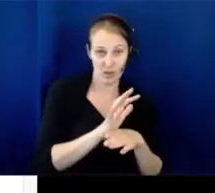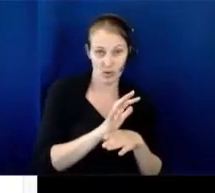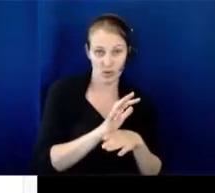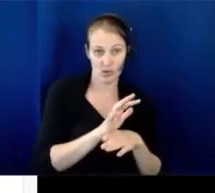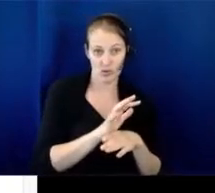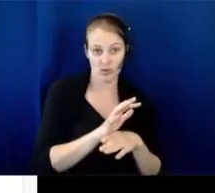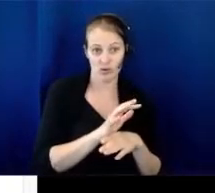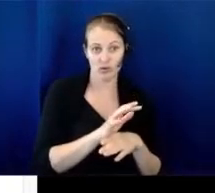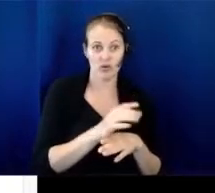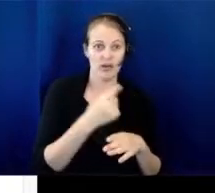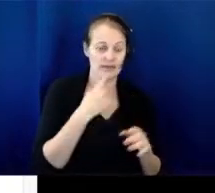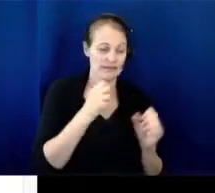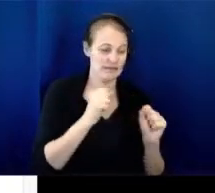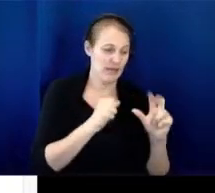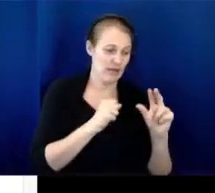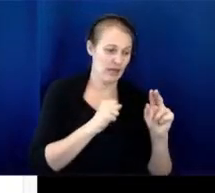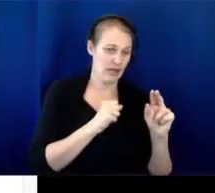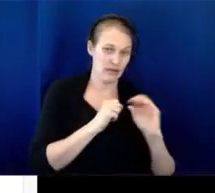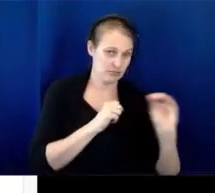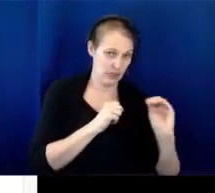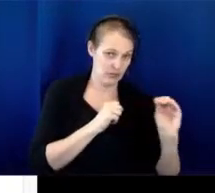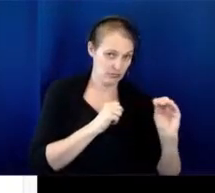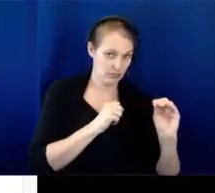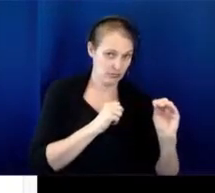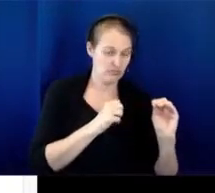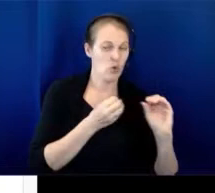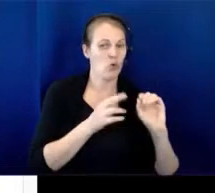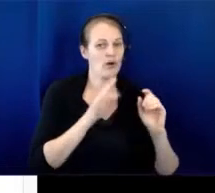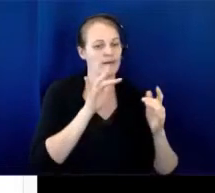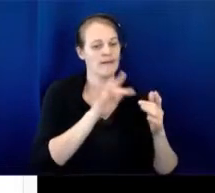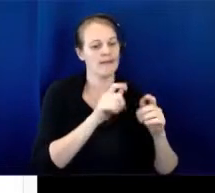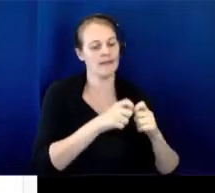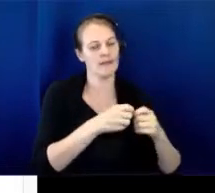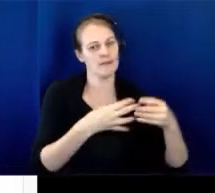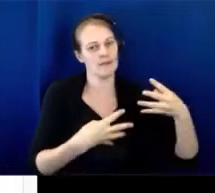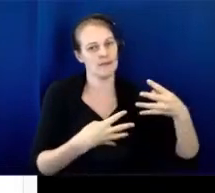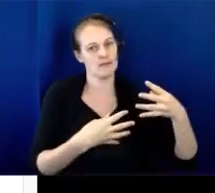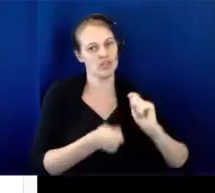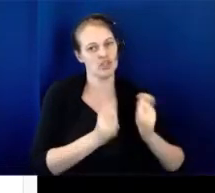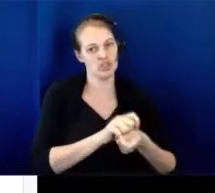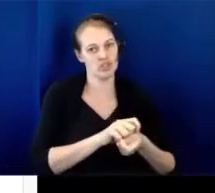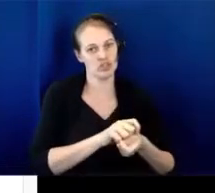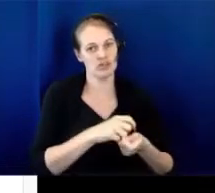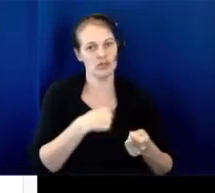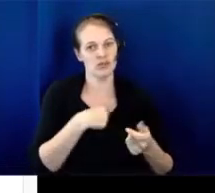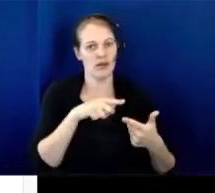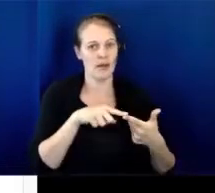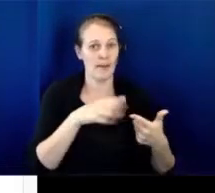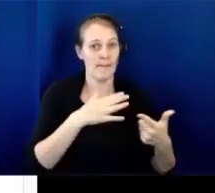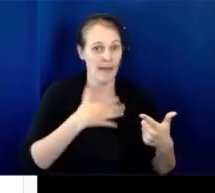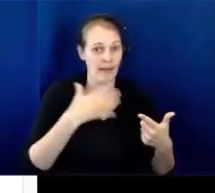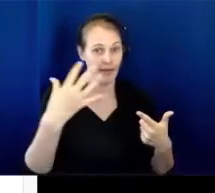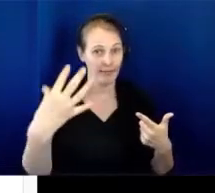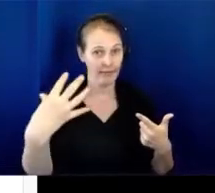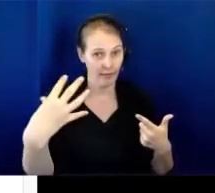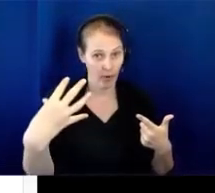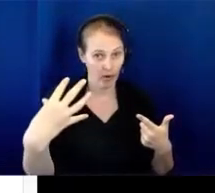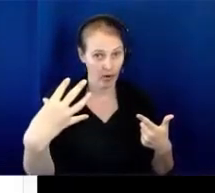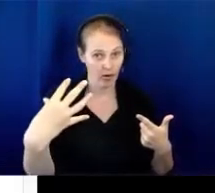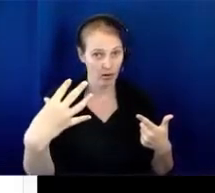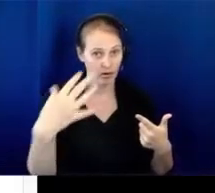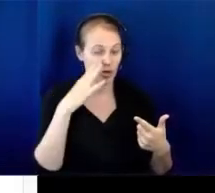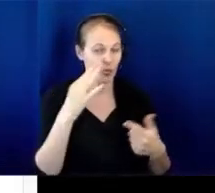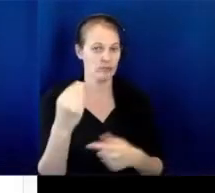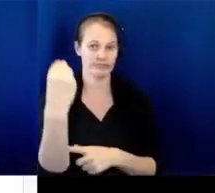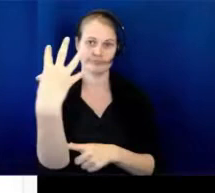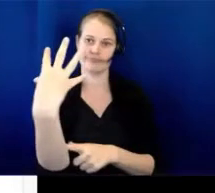none. But if I were to come in here, I could go ahead and change that. And I could click my camera and it would go ahead and pop up